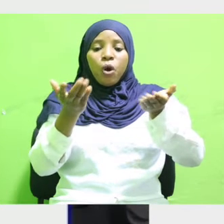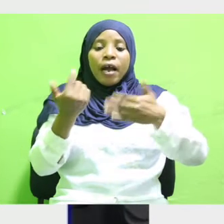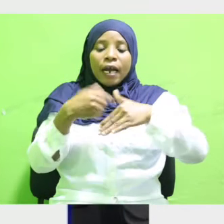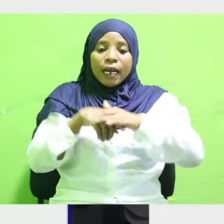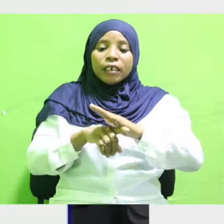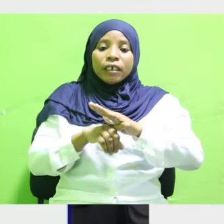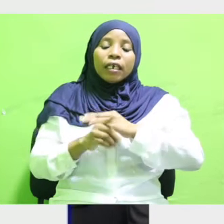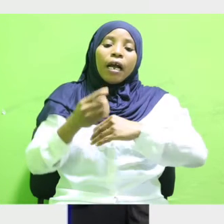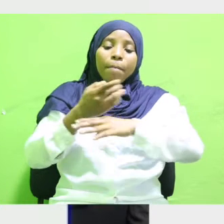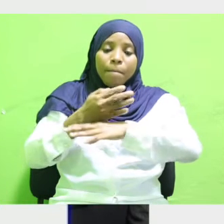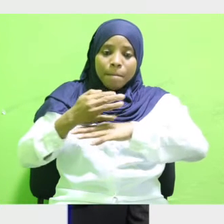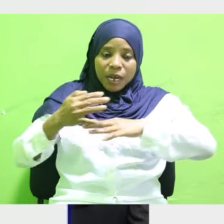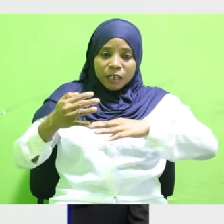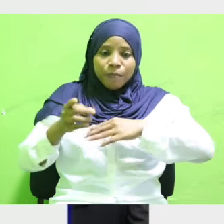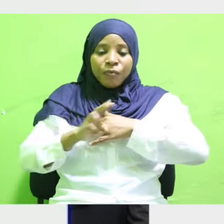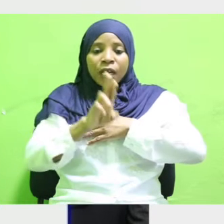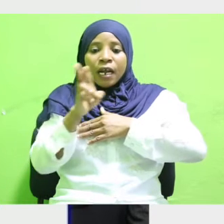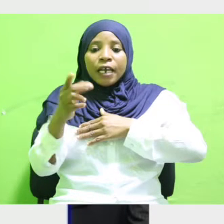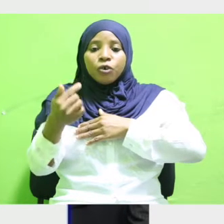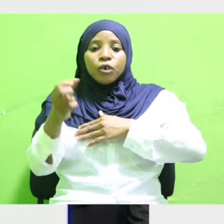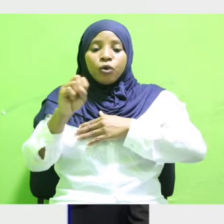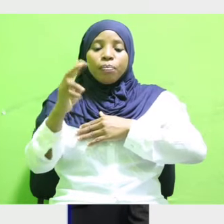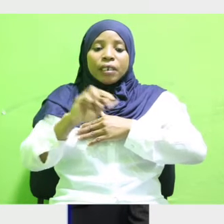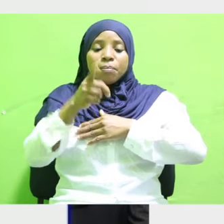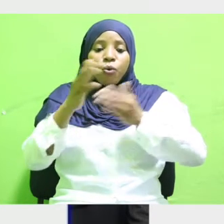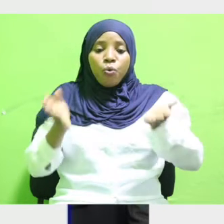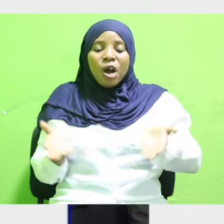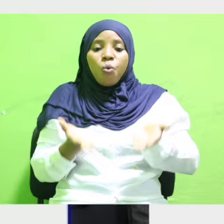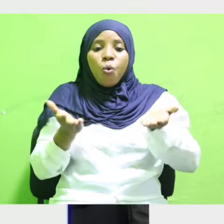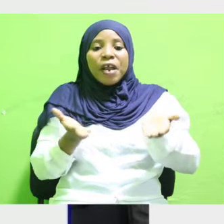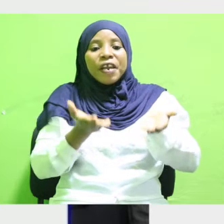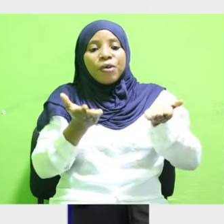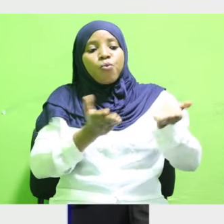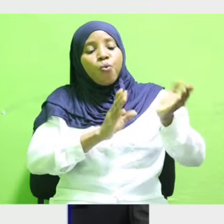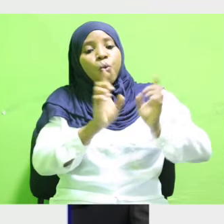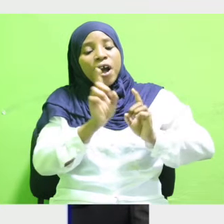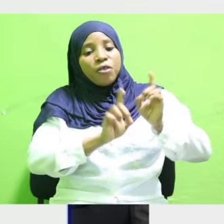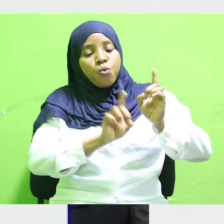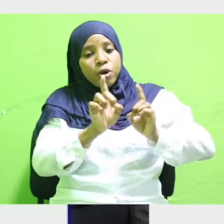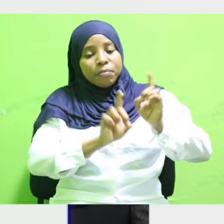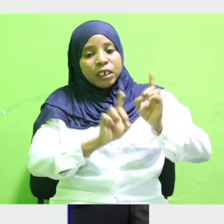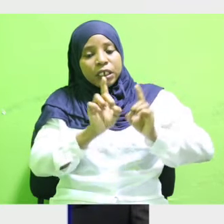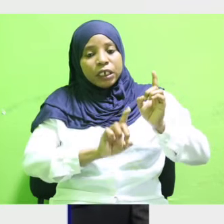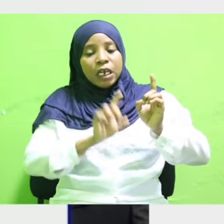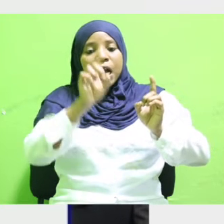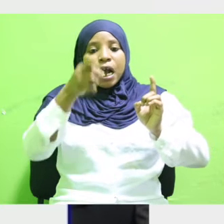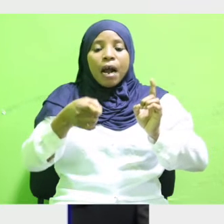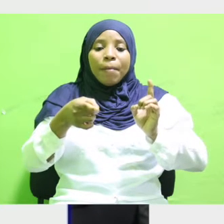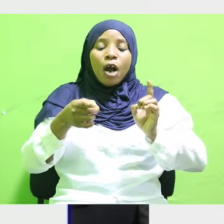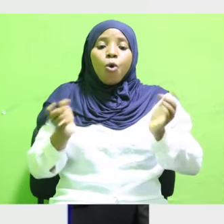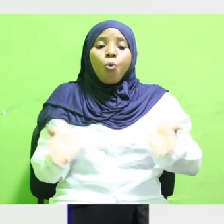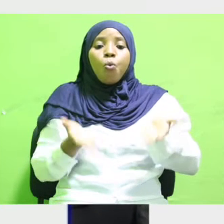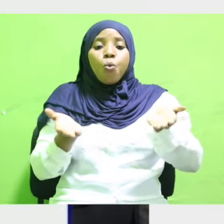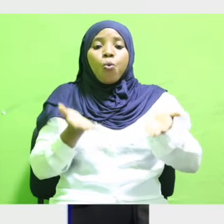water. So hydrotropism is basically directed towards water.